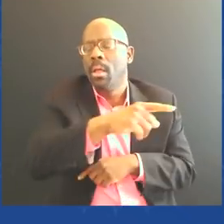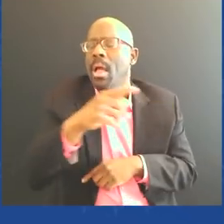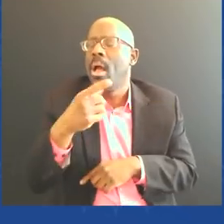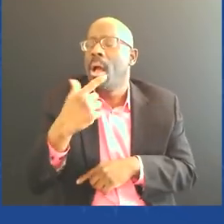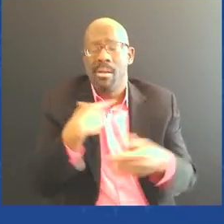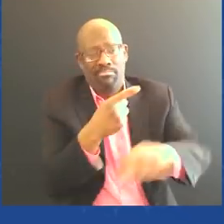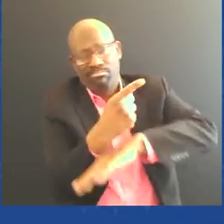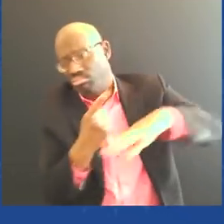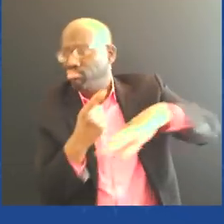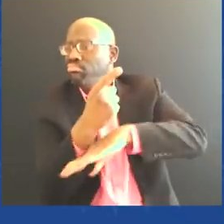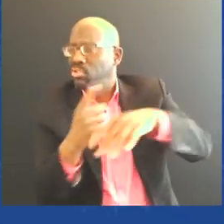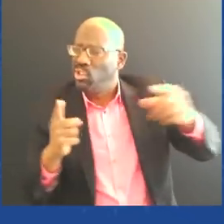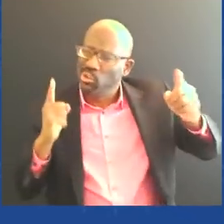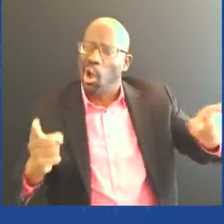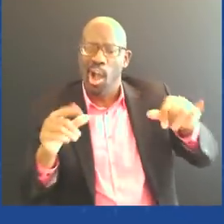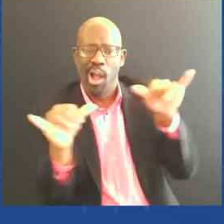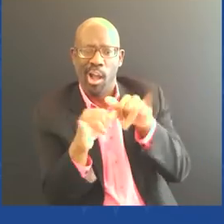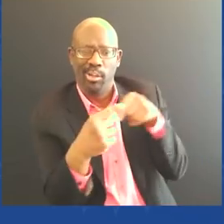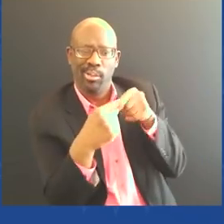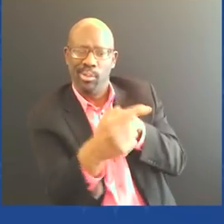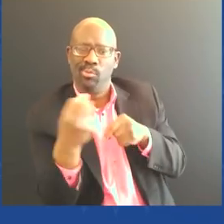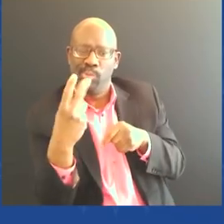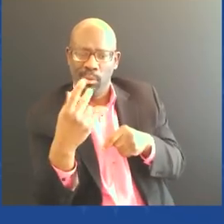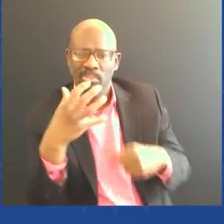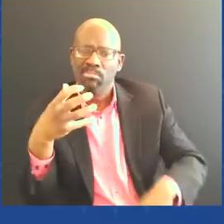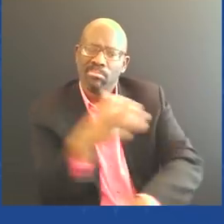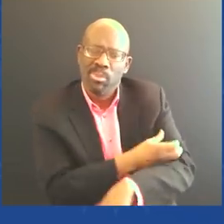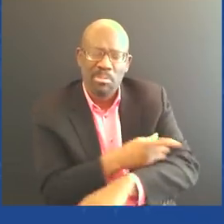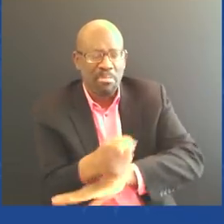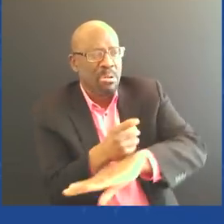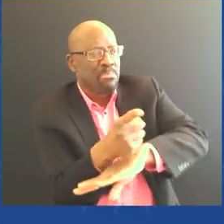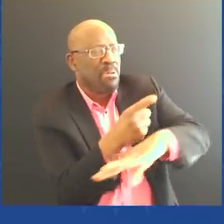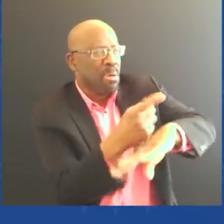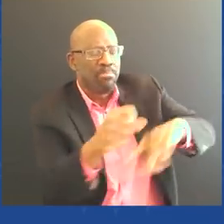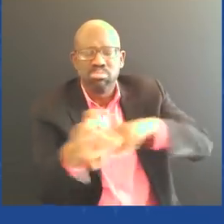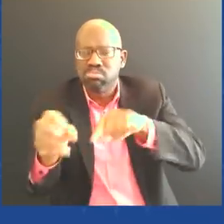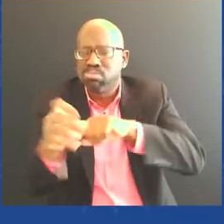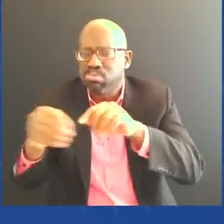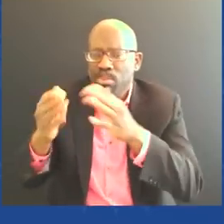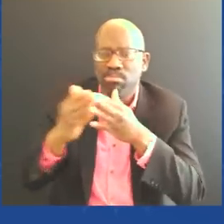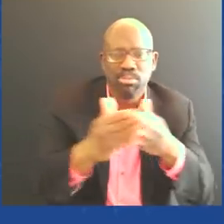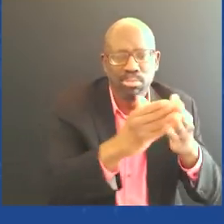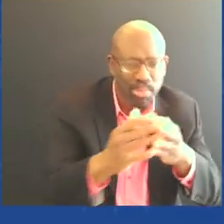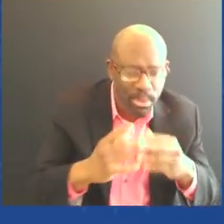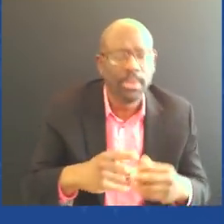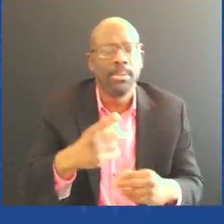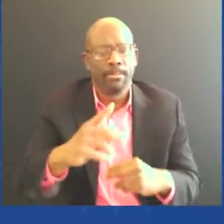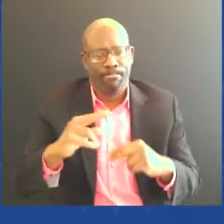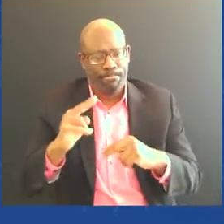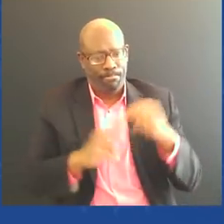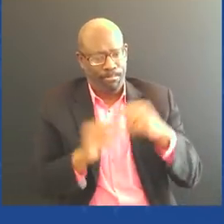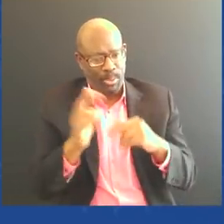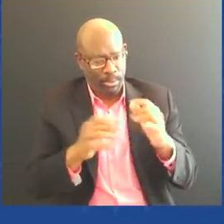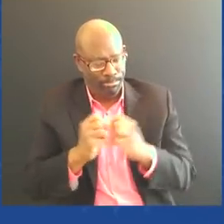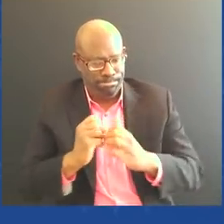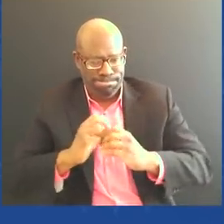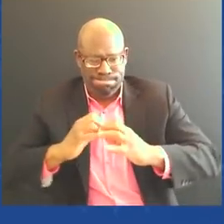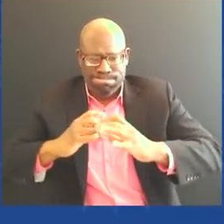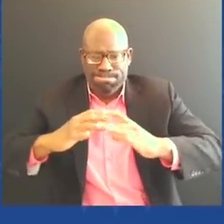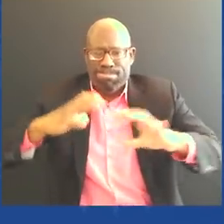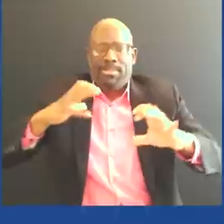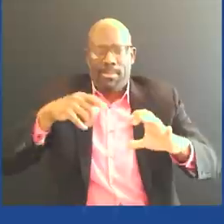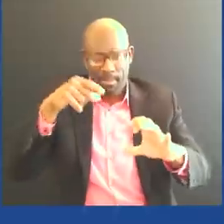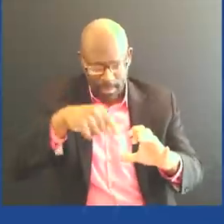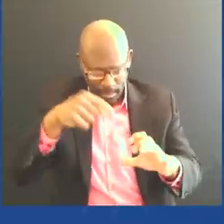construction. She was also the first battleship of the U.S. Navy to be capable of steaming at full speed for 24 continuous hours without suffering a